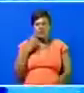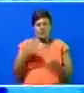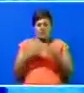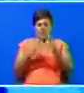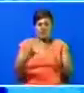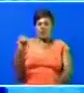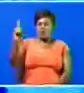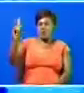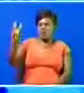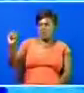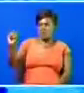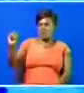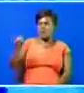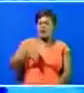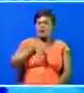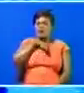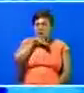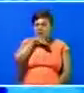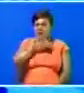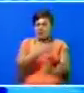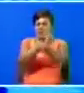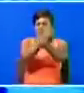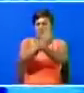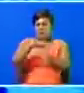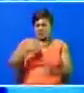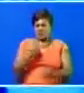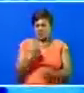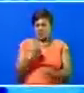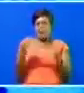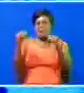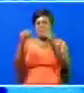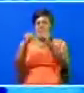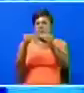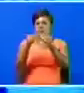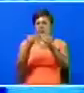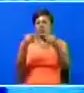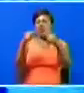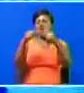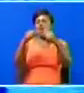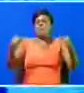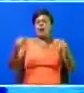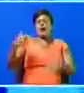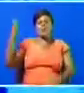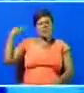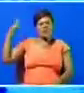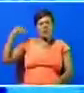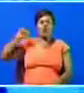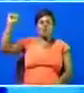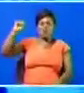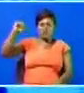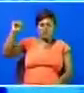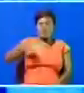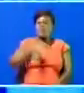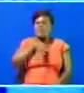Kiongozi wa ODM Raila Odinga amejitetea kuhusu kukutana kwake na walioonekana kama mahasimu wake wa kisiasa.